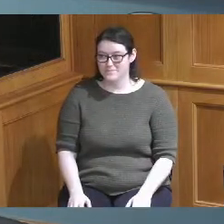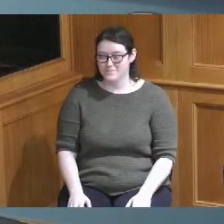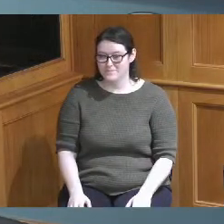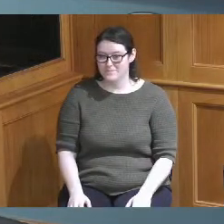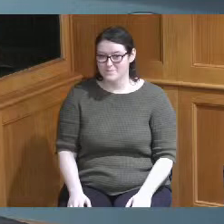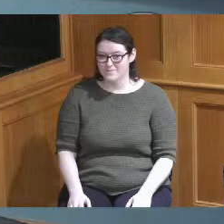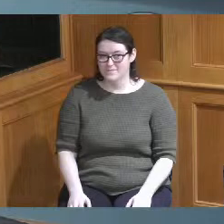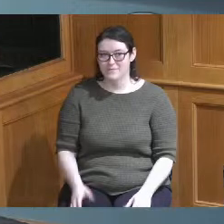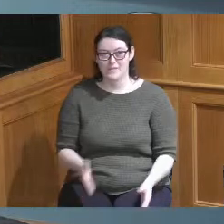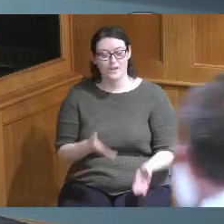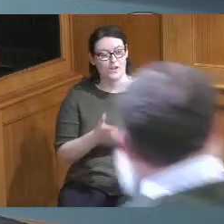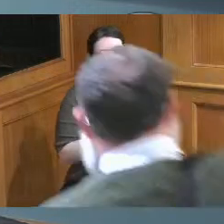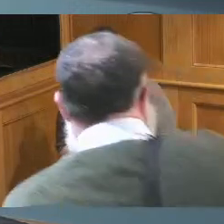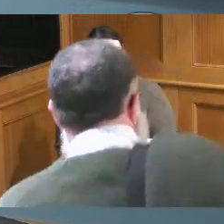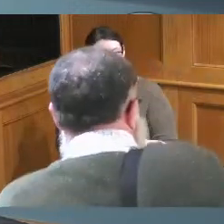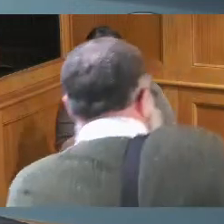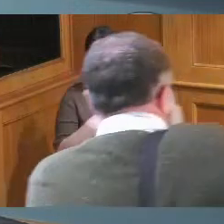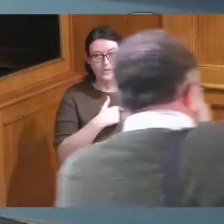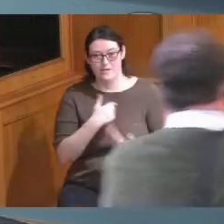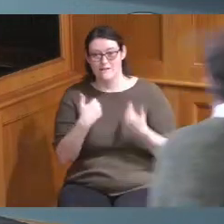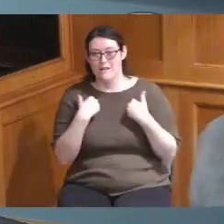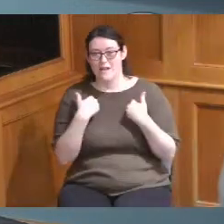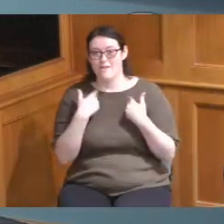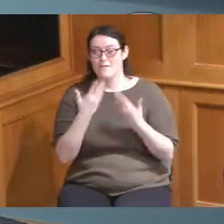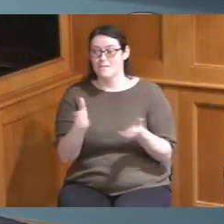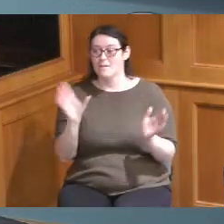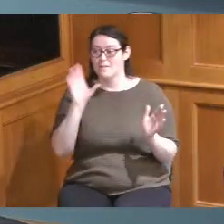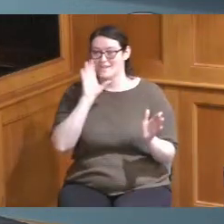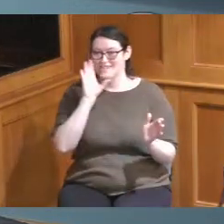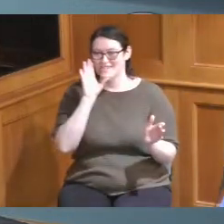All right, we've got a public hearing.